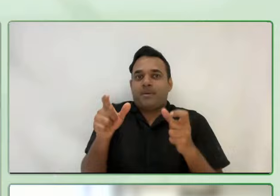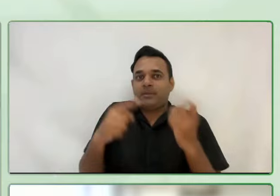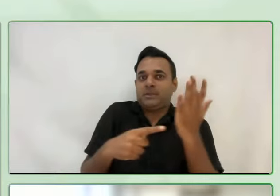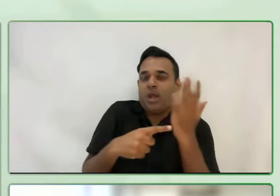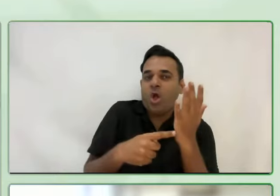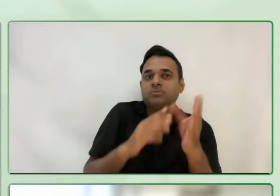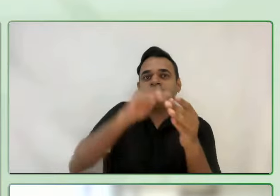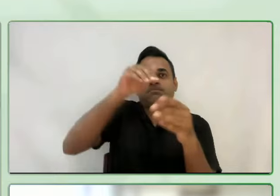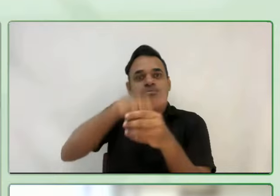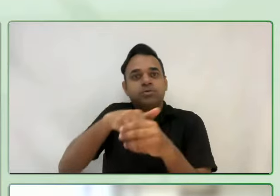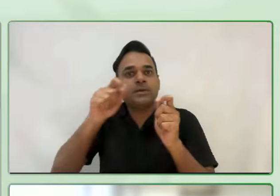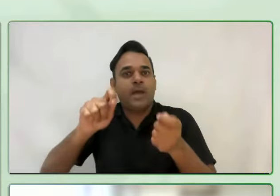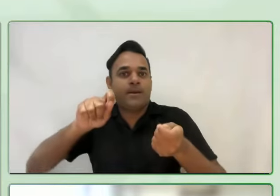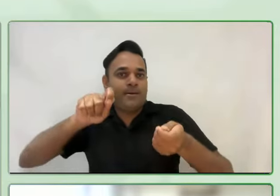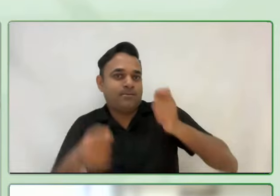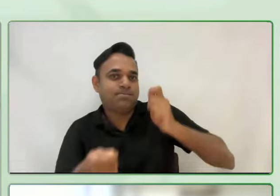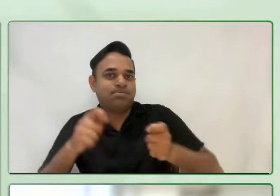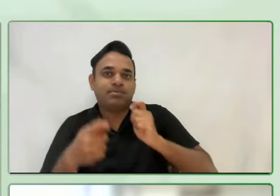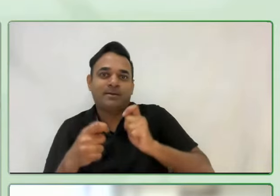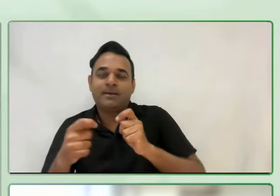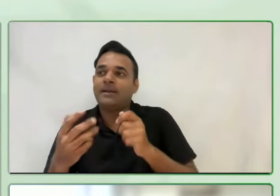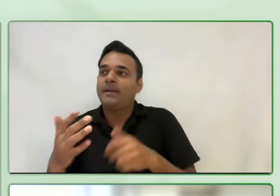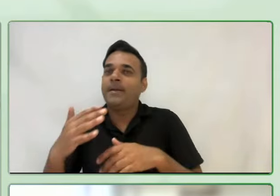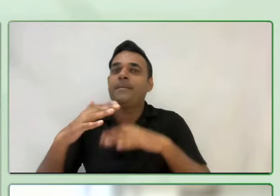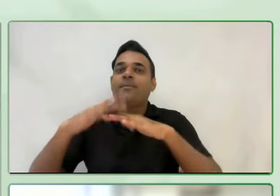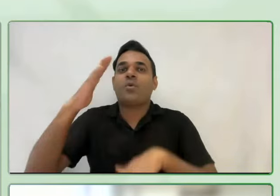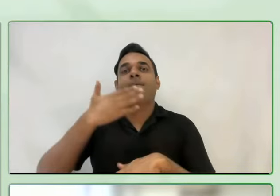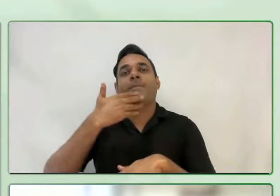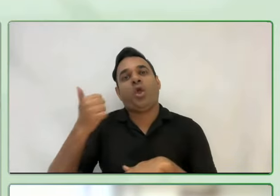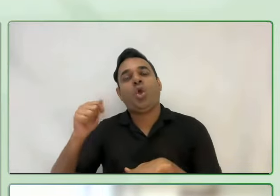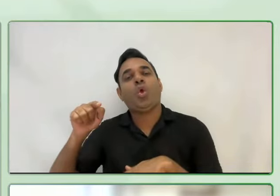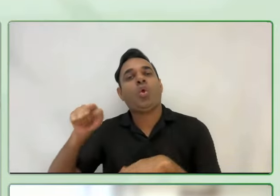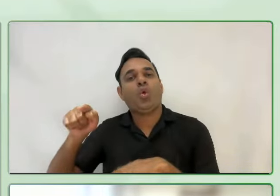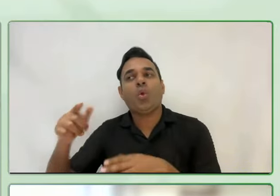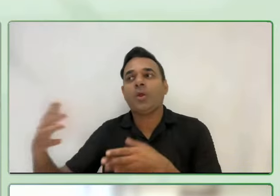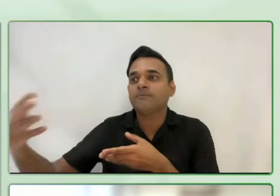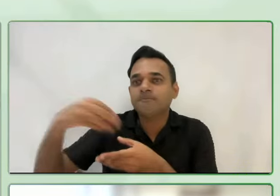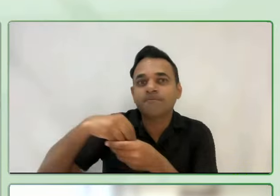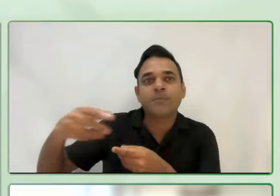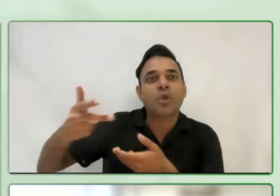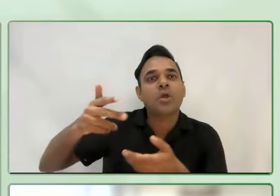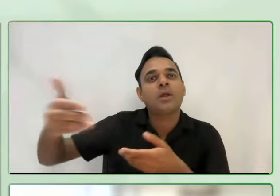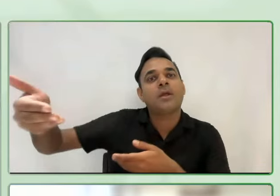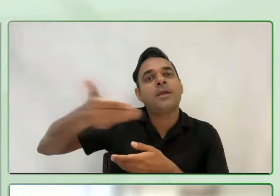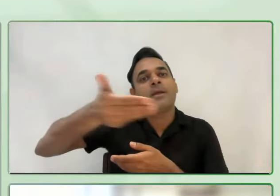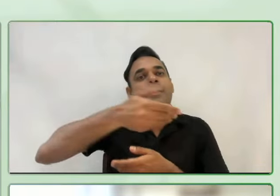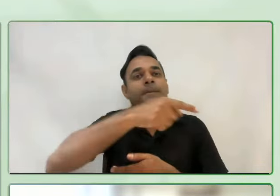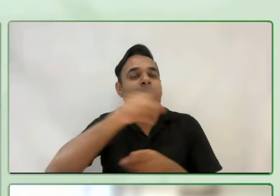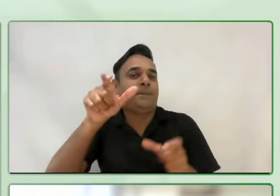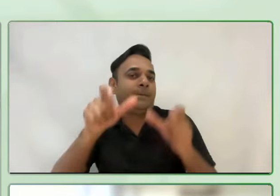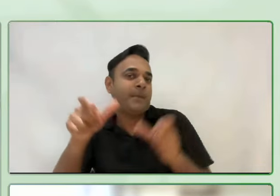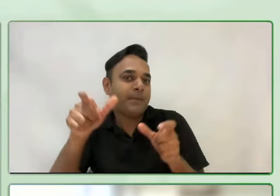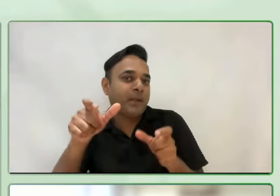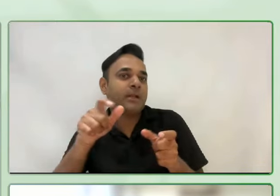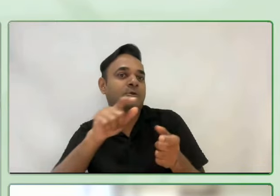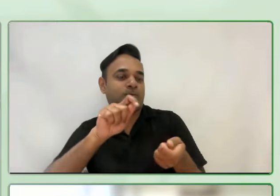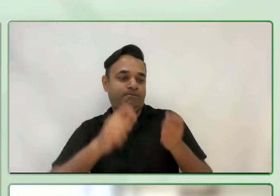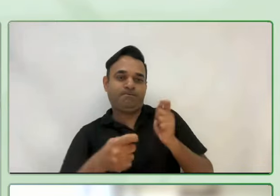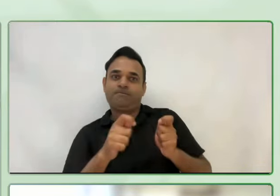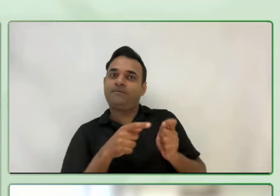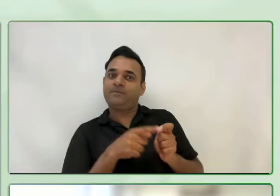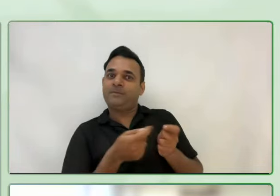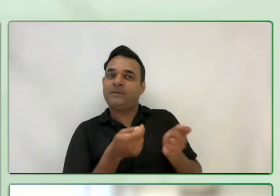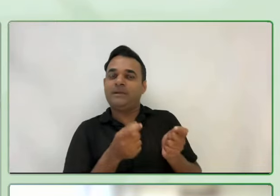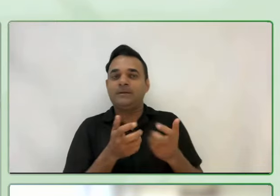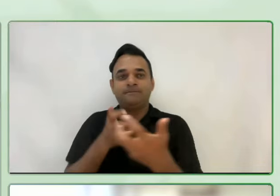tools they need, surely to goodness. Giving somebody a left-handed mouse is part of their game. And I love this image